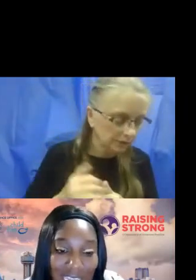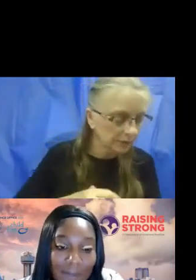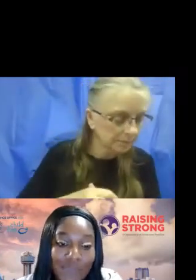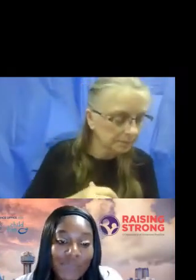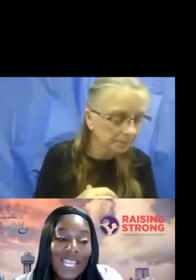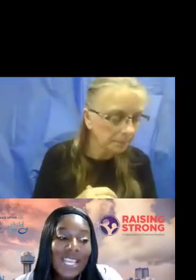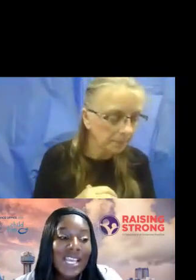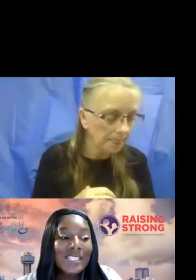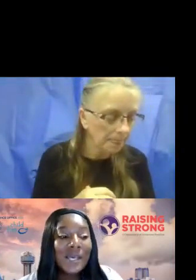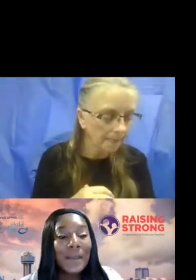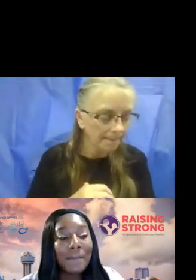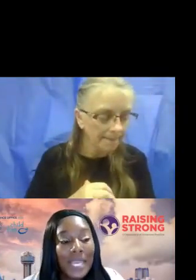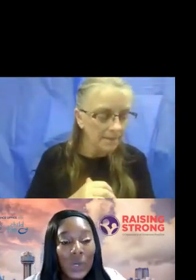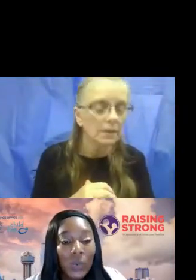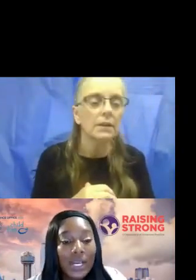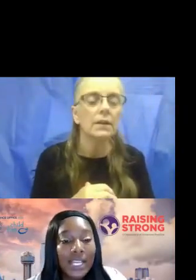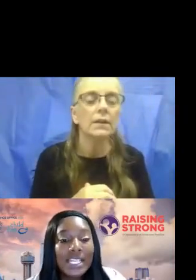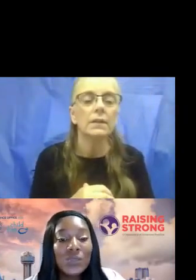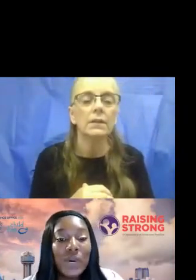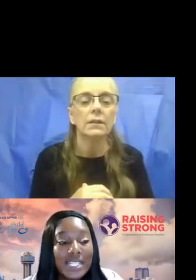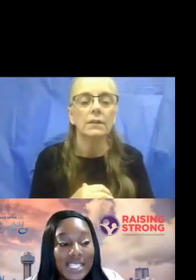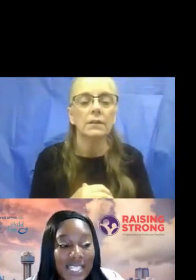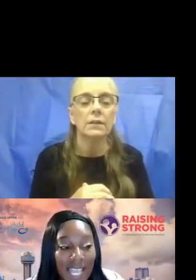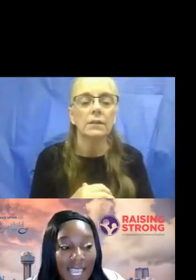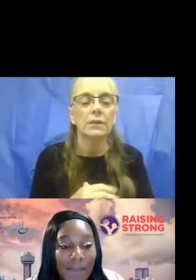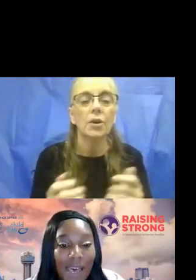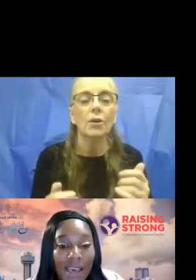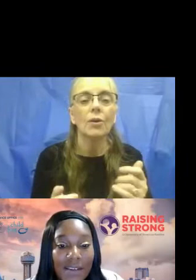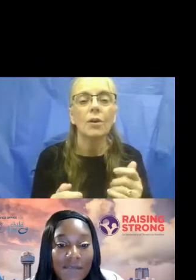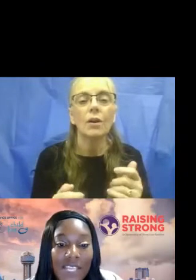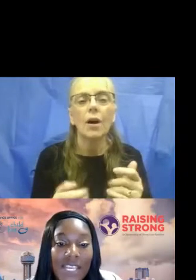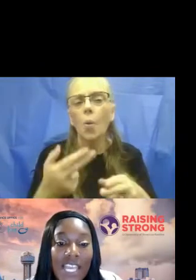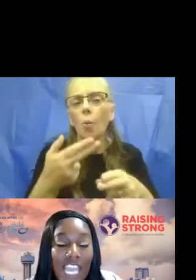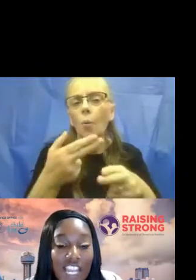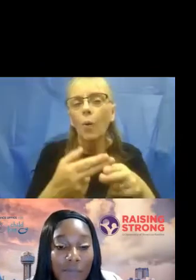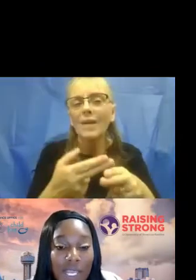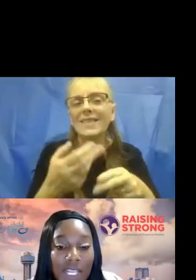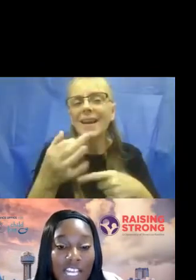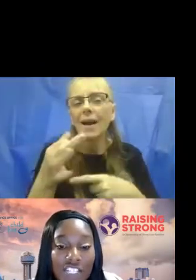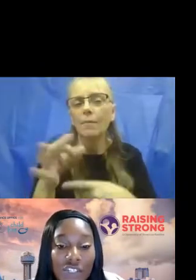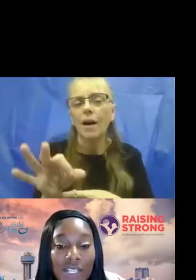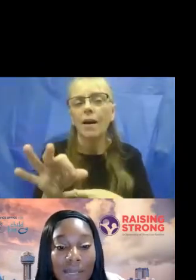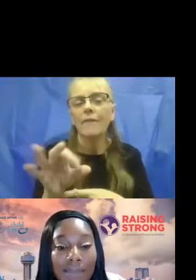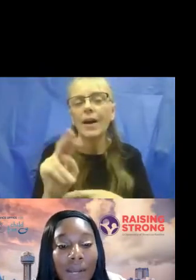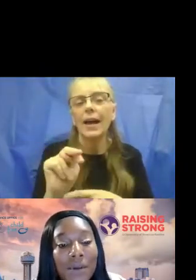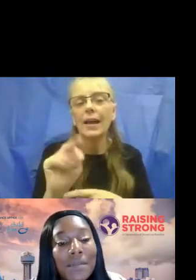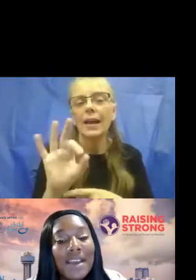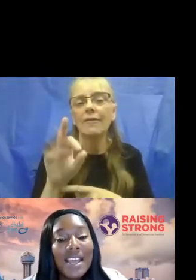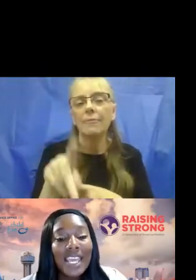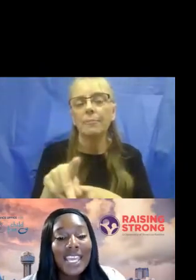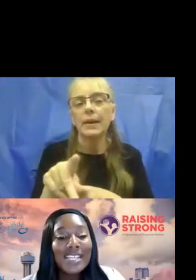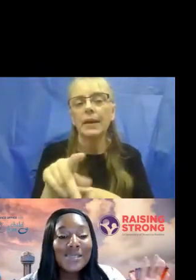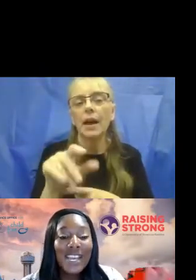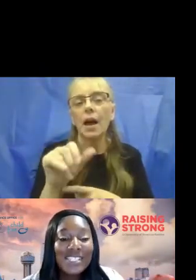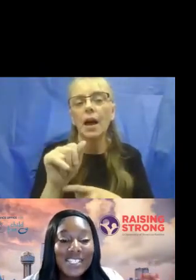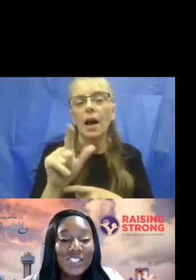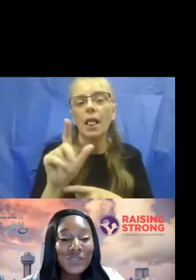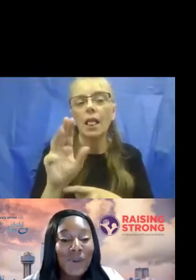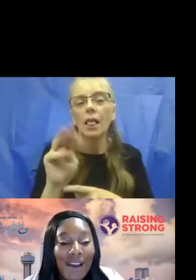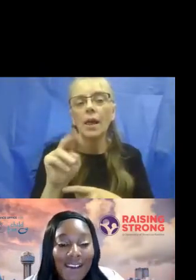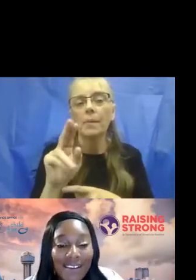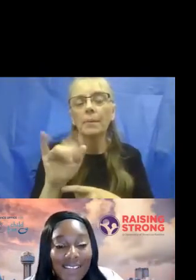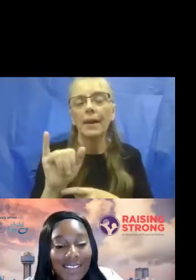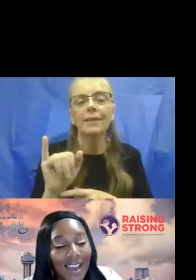on today. So the big one is, what is the name of the NFP National Alumni Group? It is